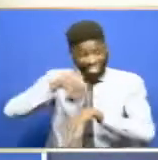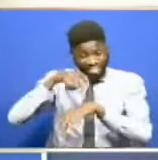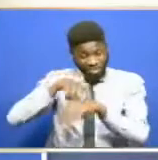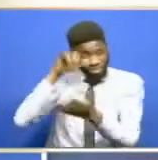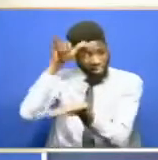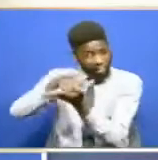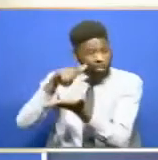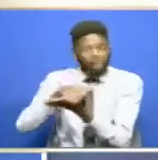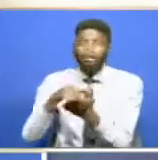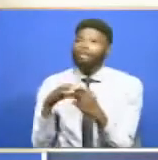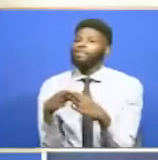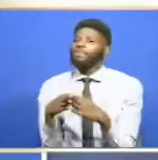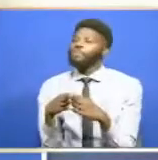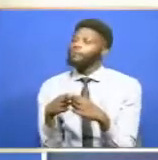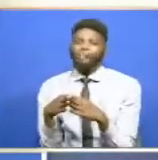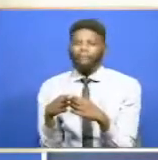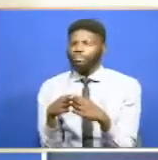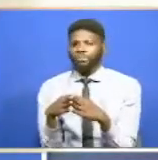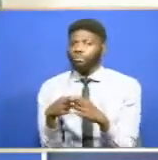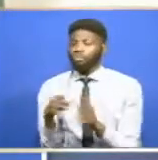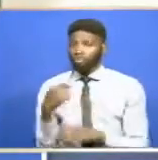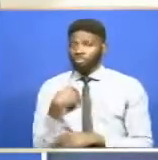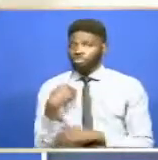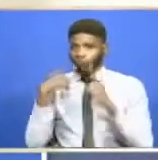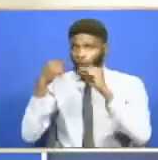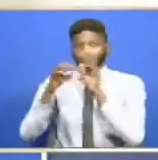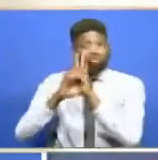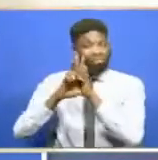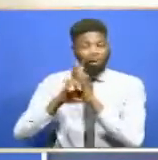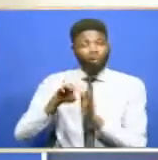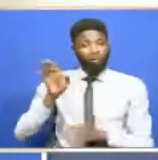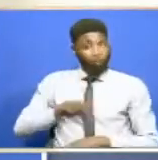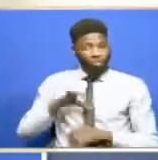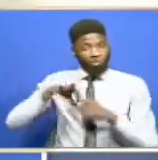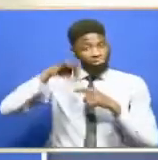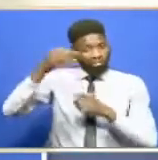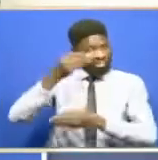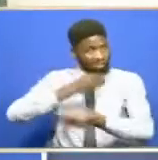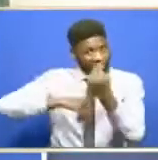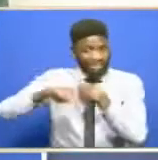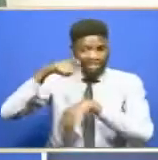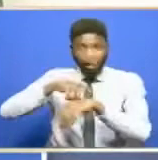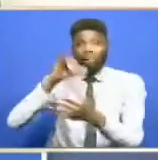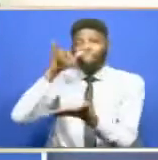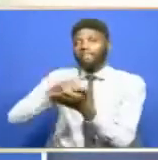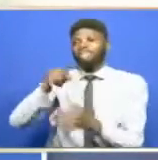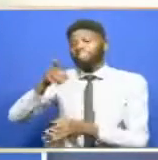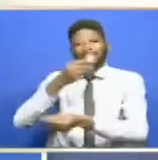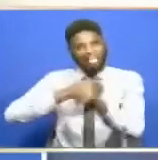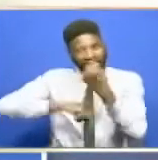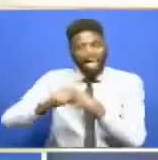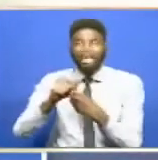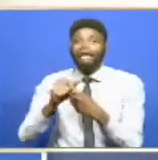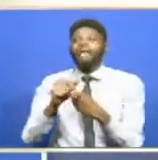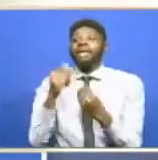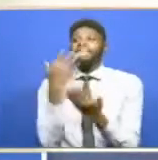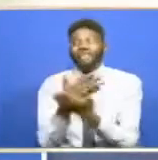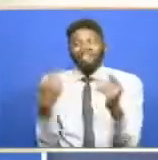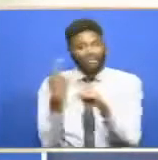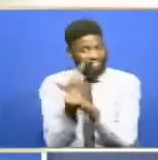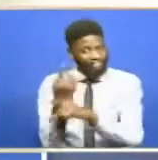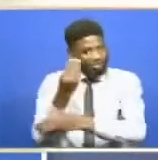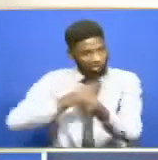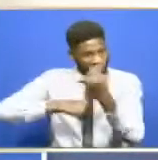time, the let's say the mama mboga that time, she was selling his things, and